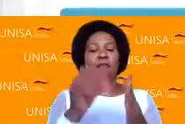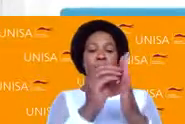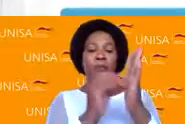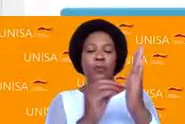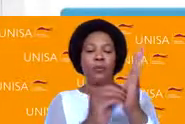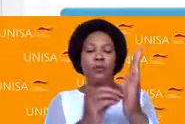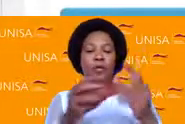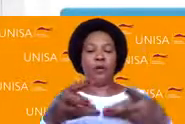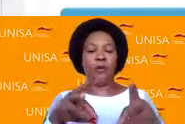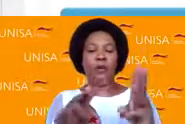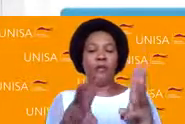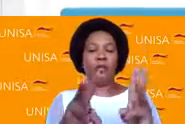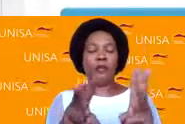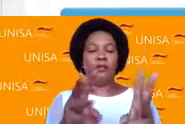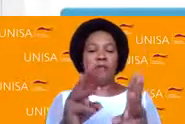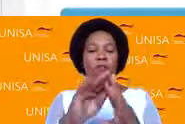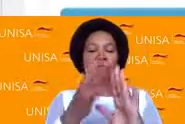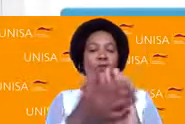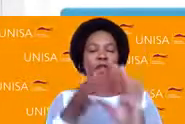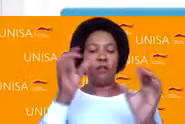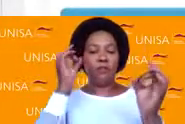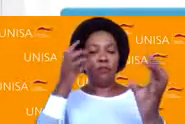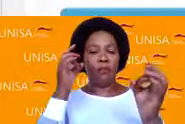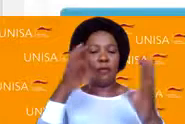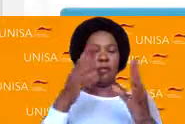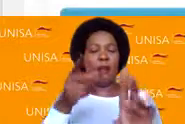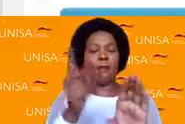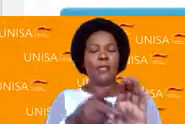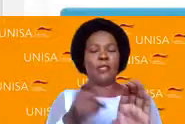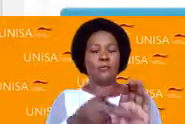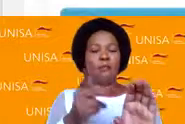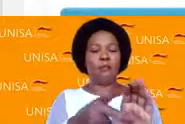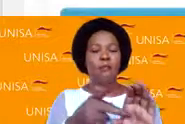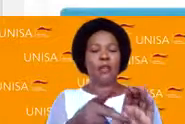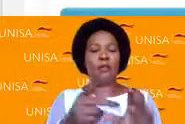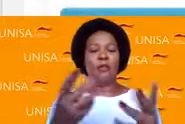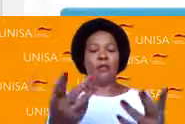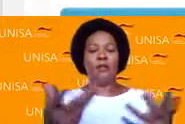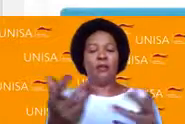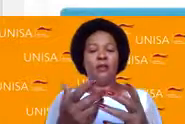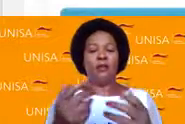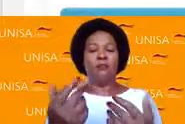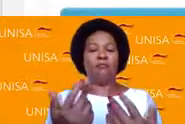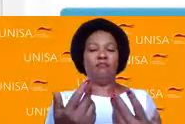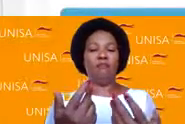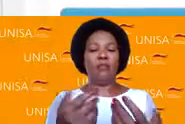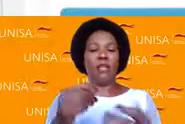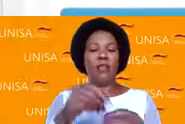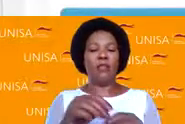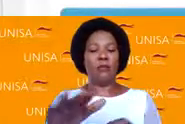actually consuming the information and participate in the platform.